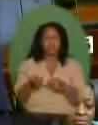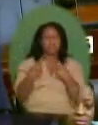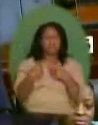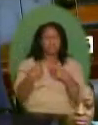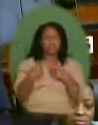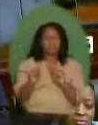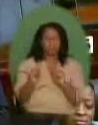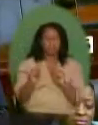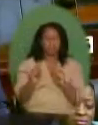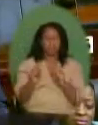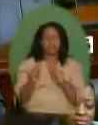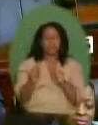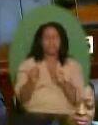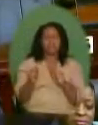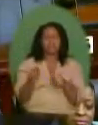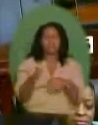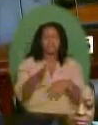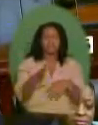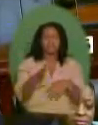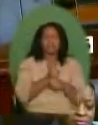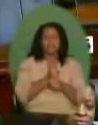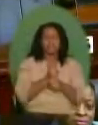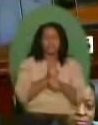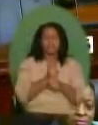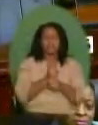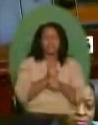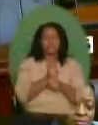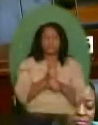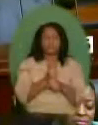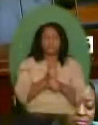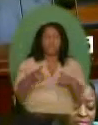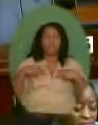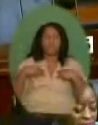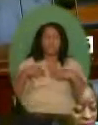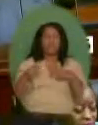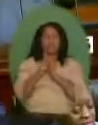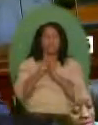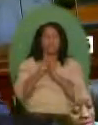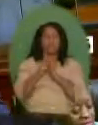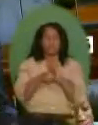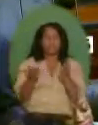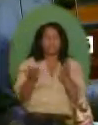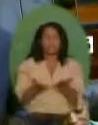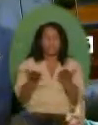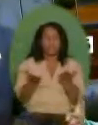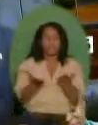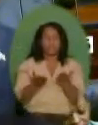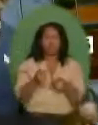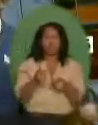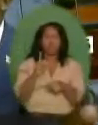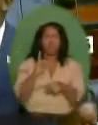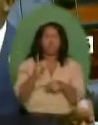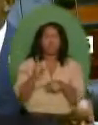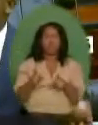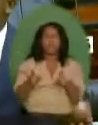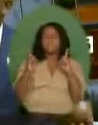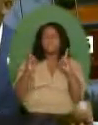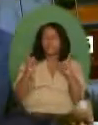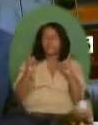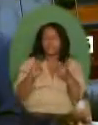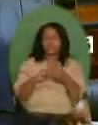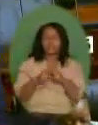important public policy issues facing the people of Trinidad and Tobago at this time. one of the biggest problems the people of Trinidad and